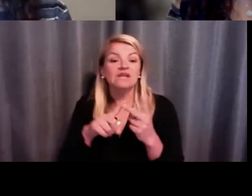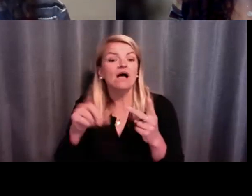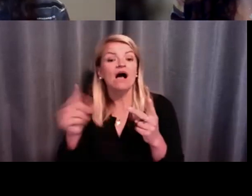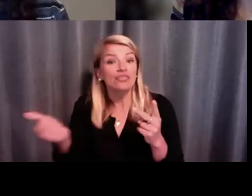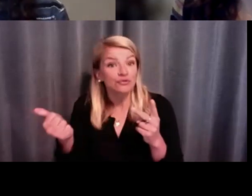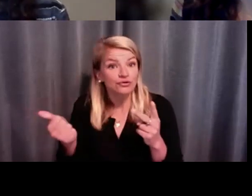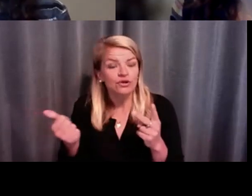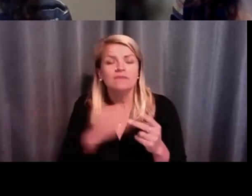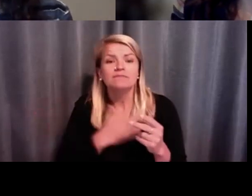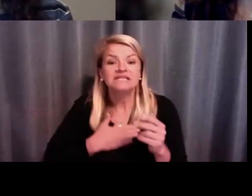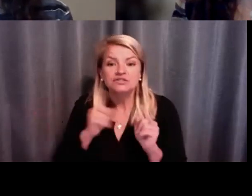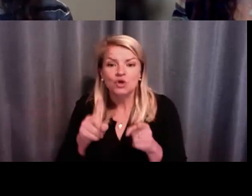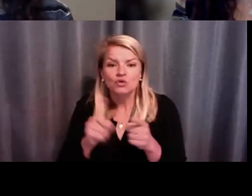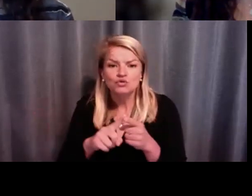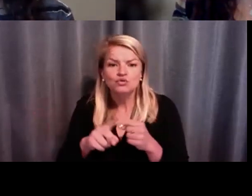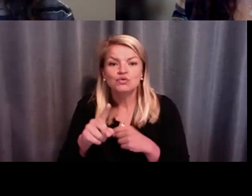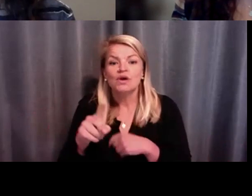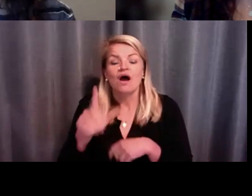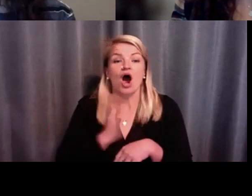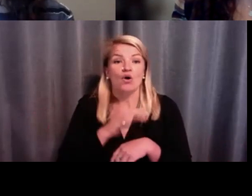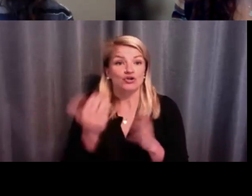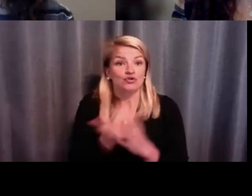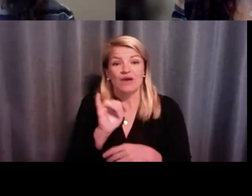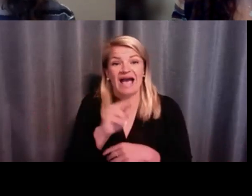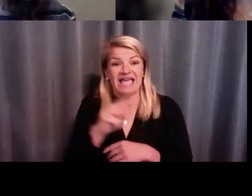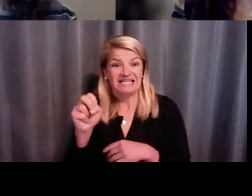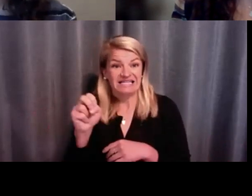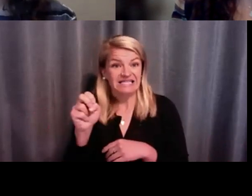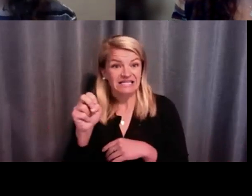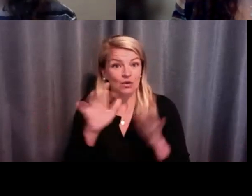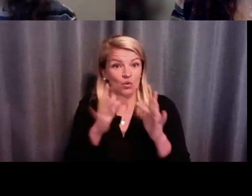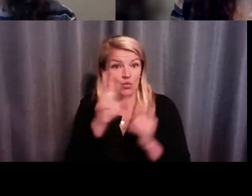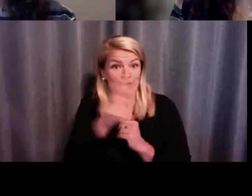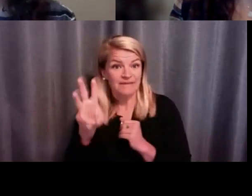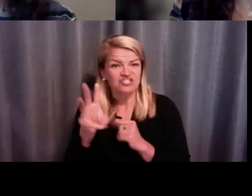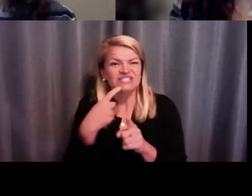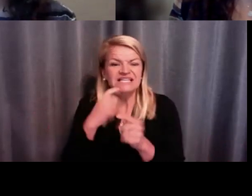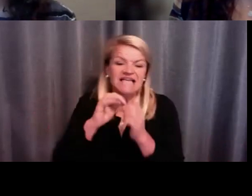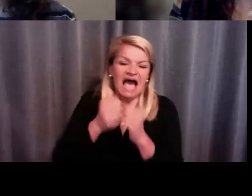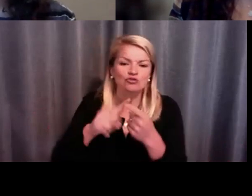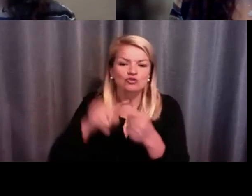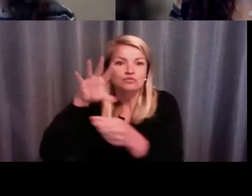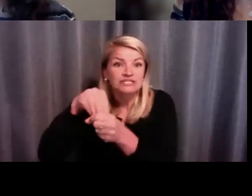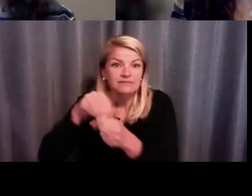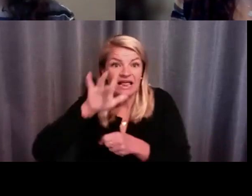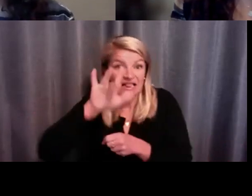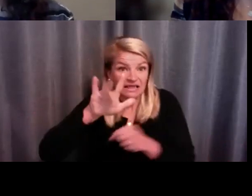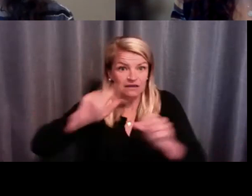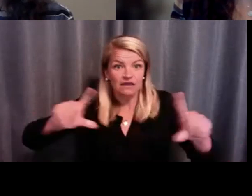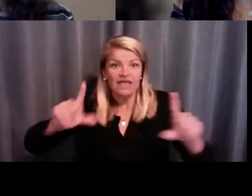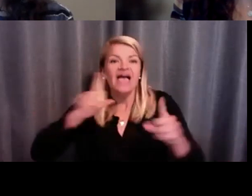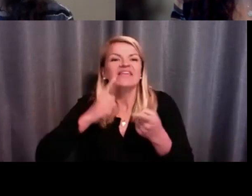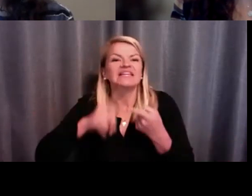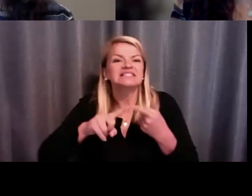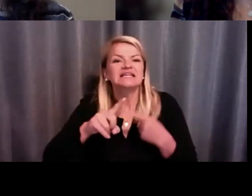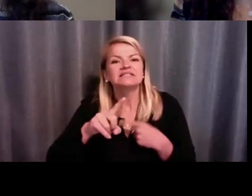to the minimum stand, the INEE webpage, click on the how to participate and to the minimum standards update, and